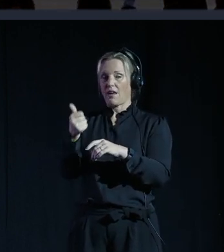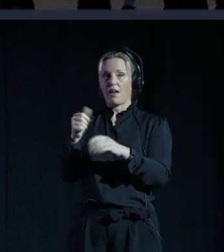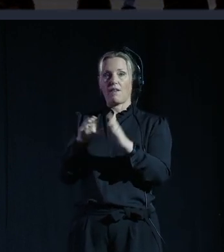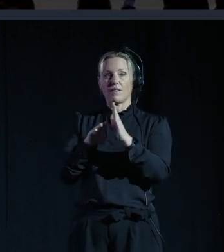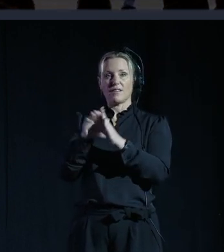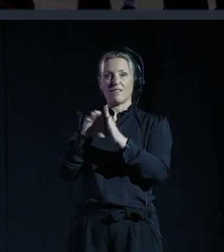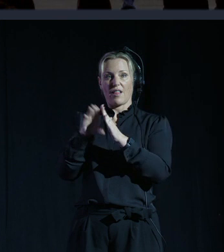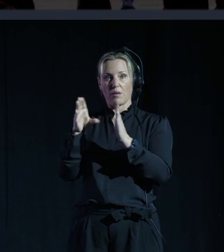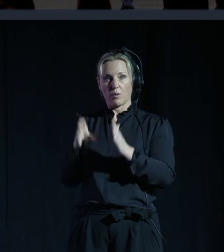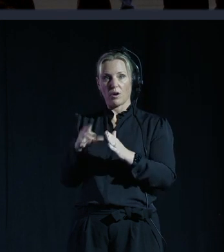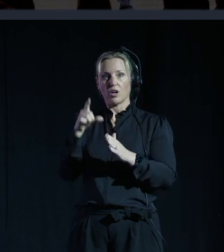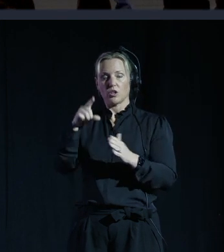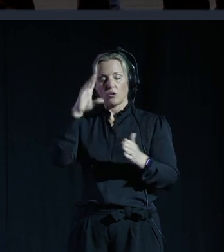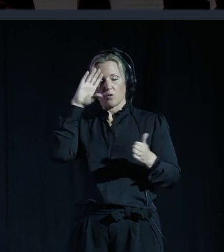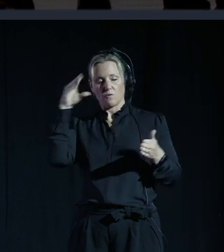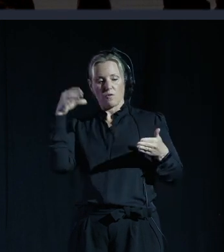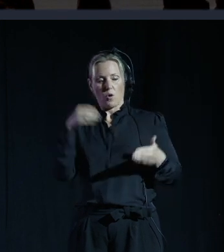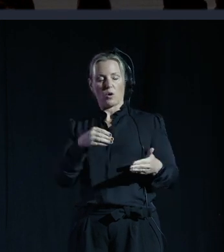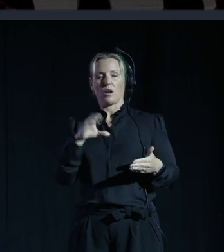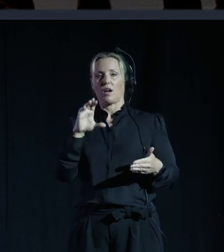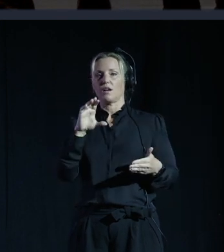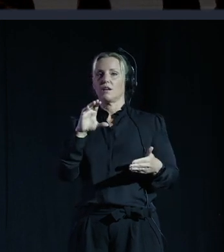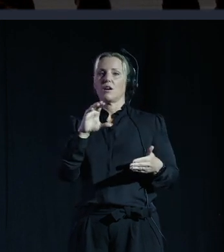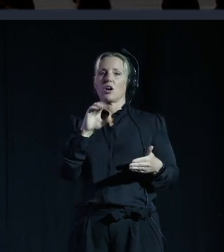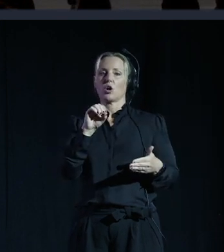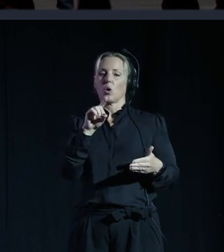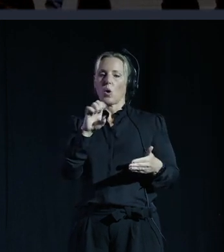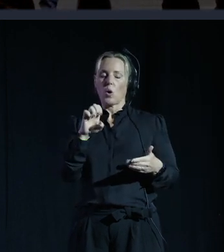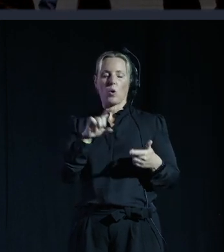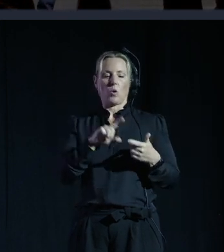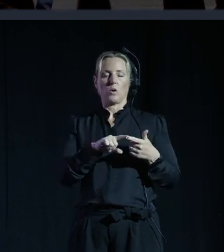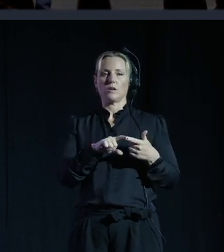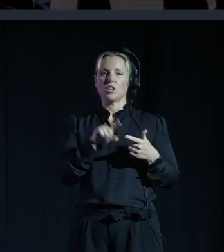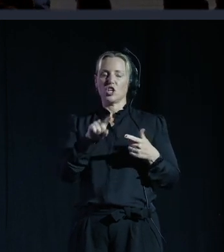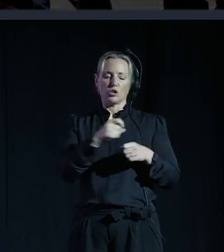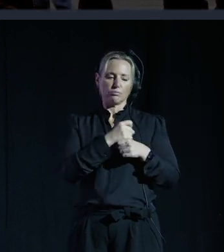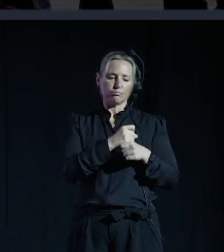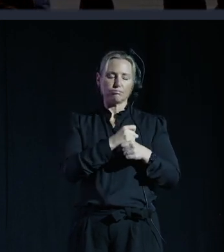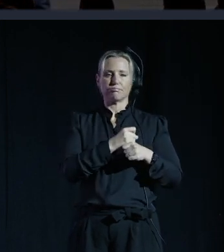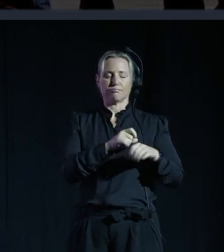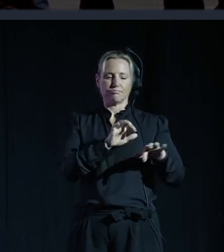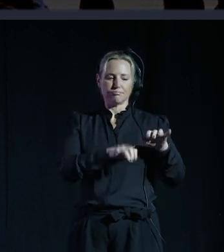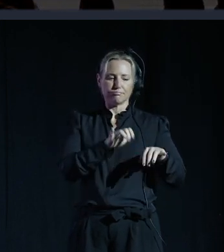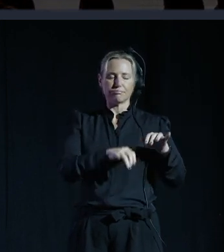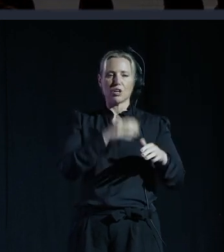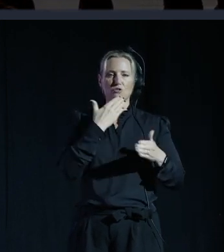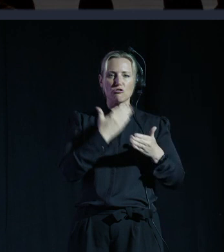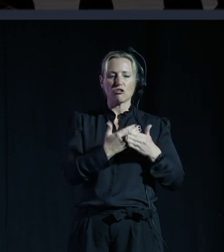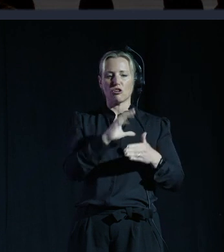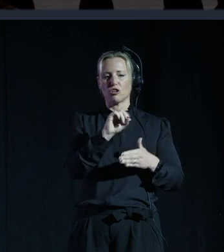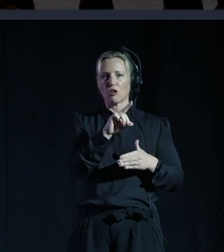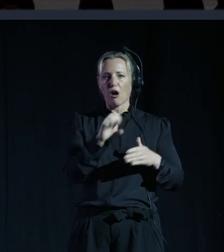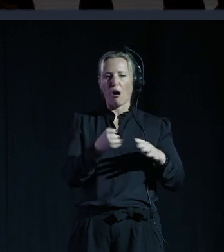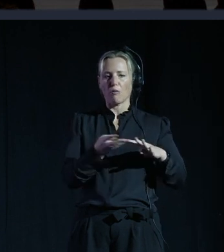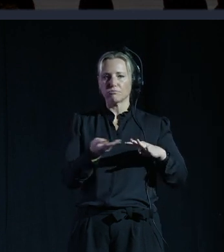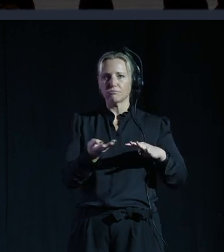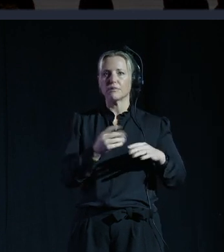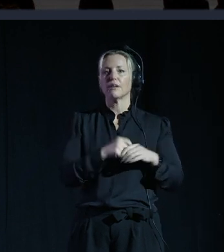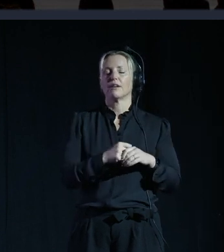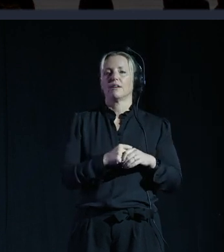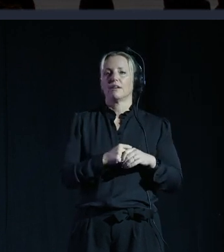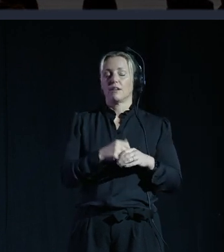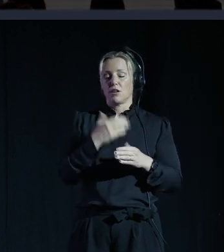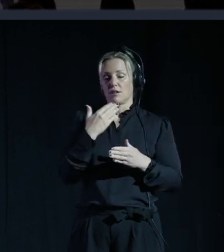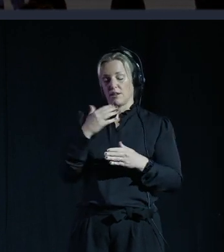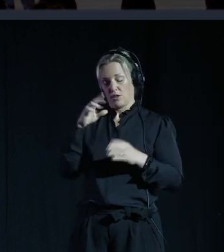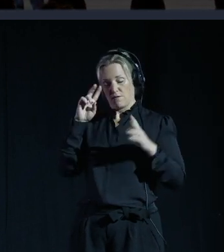You focus on code. You focus on writing really good, efficient code. You focus on building your data products. And you also focus